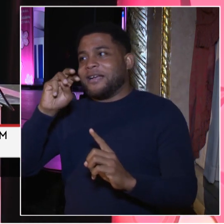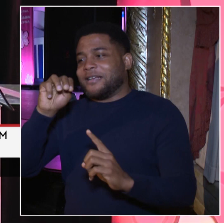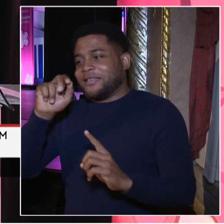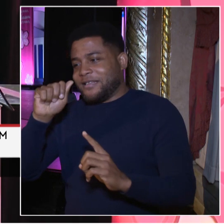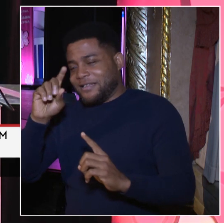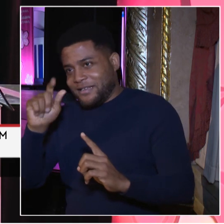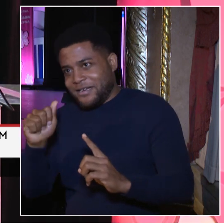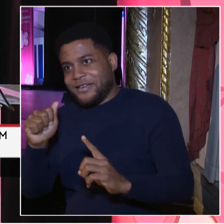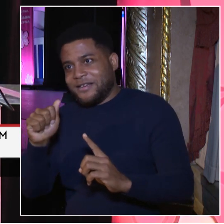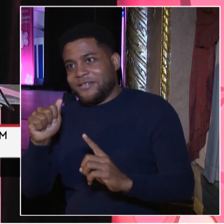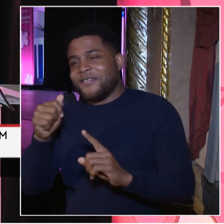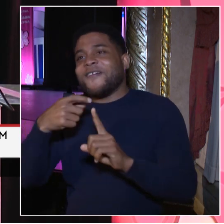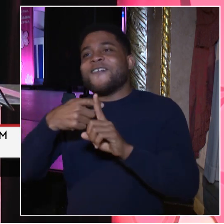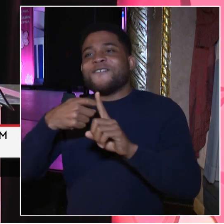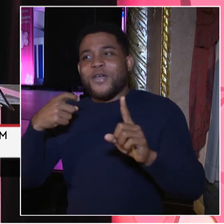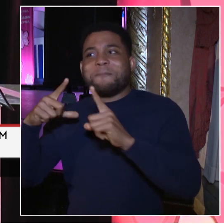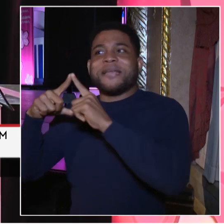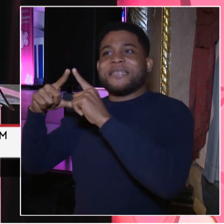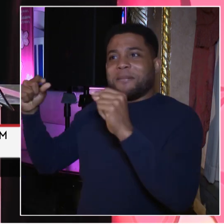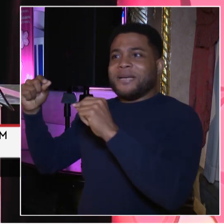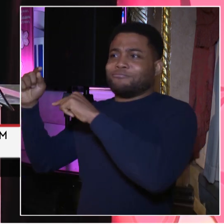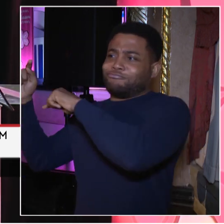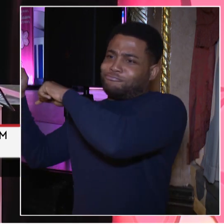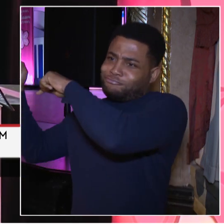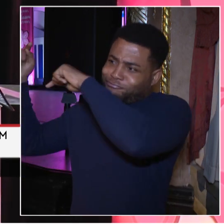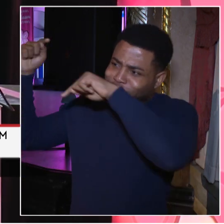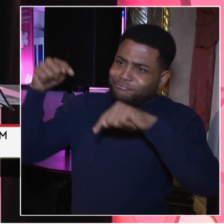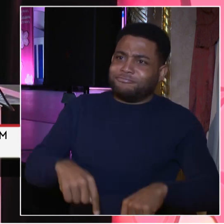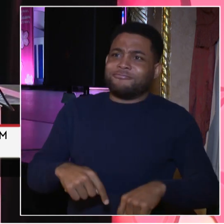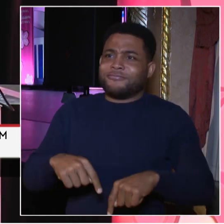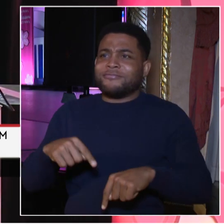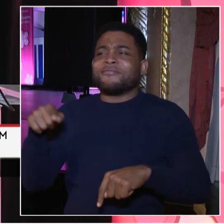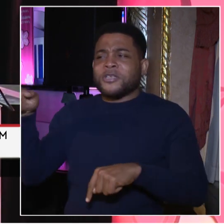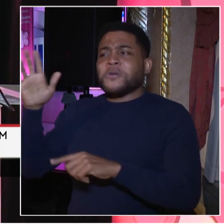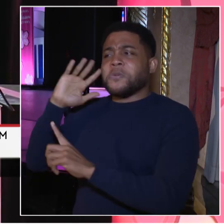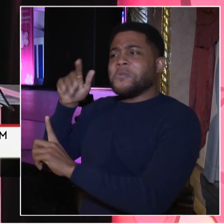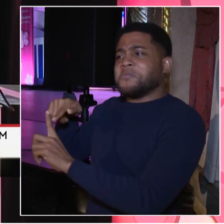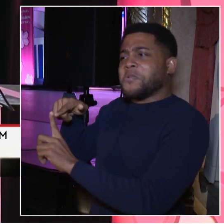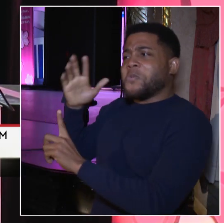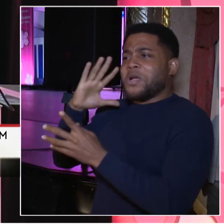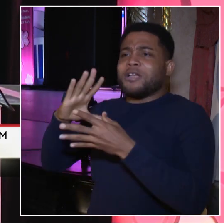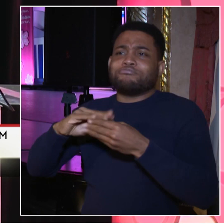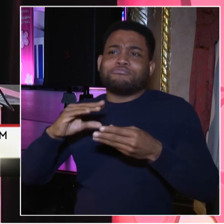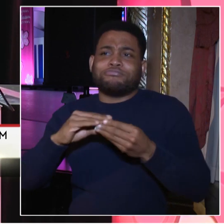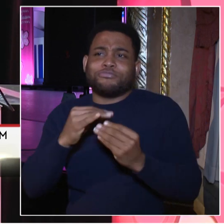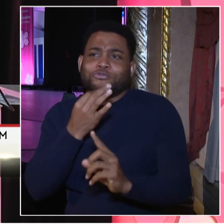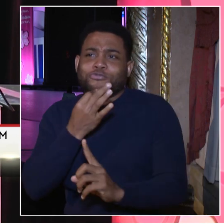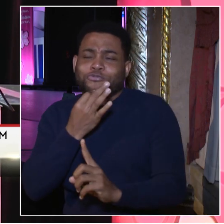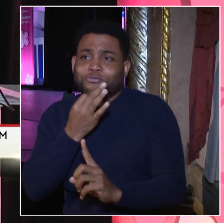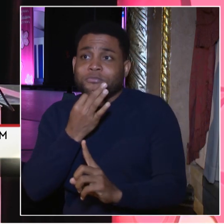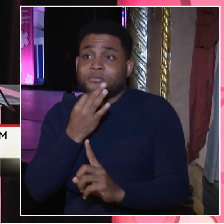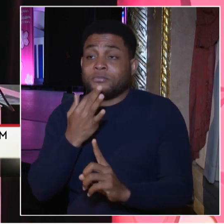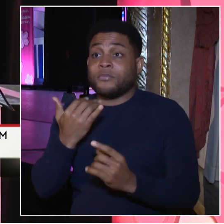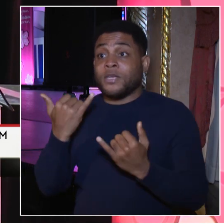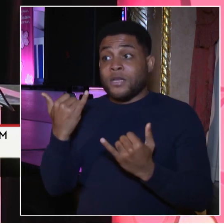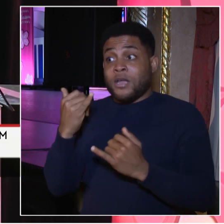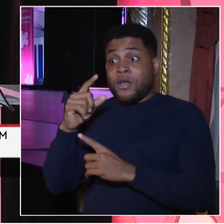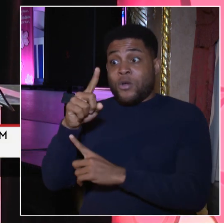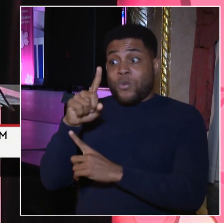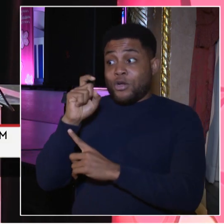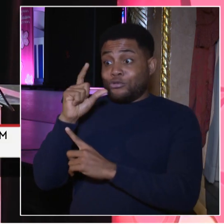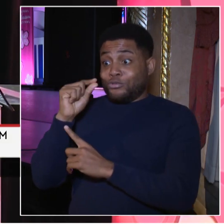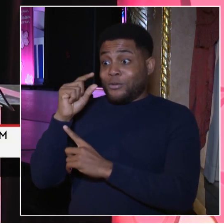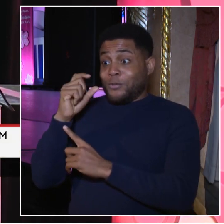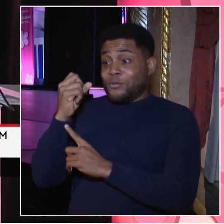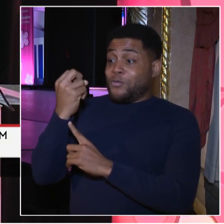shortly. It has been 112 years since the mayor of Tokyo first gifted